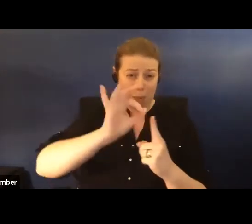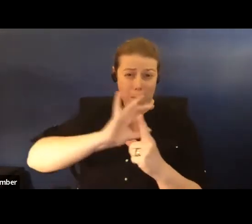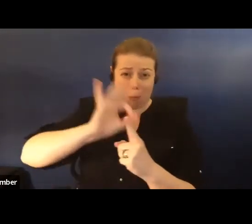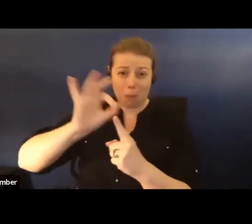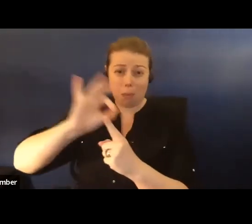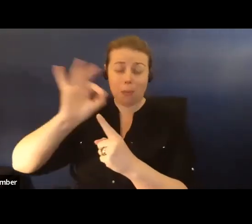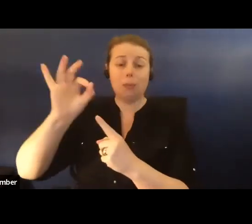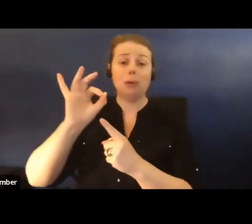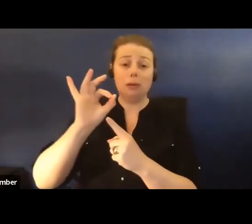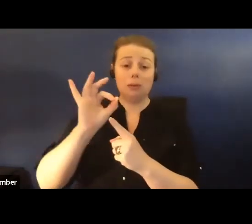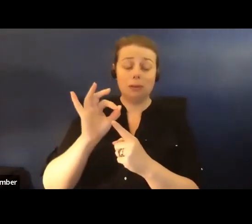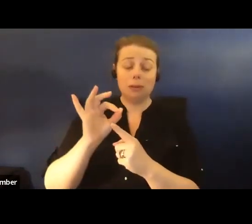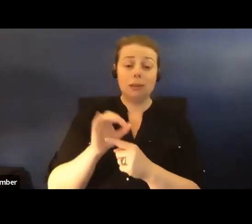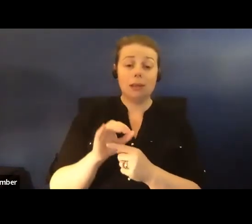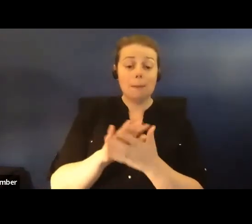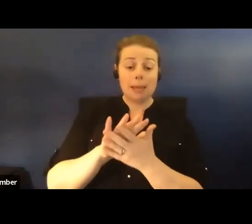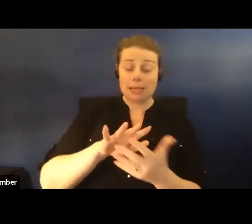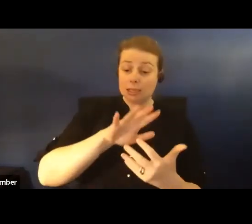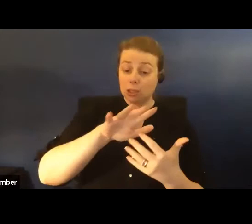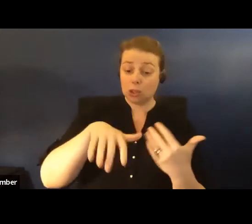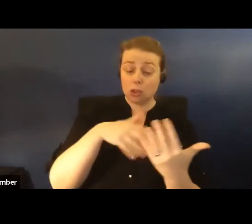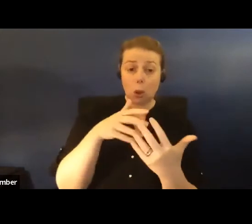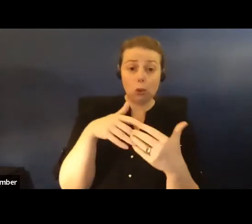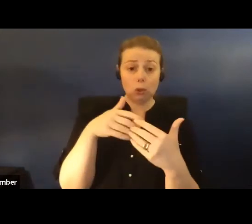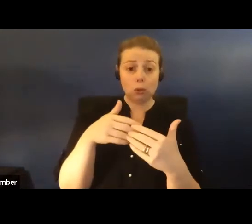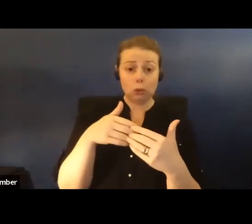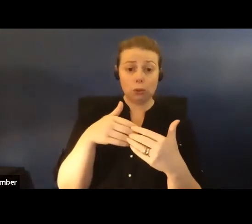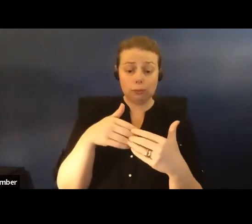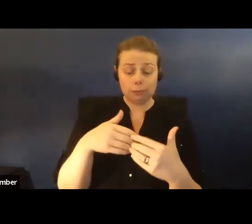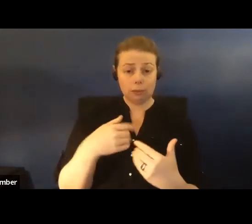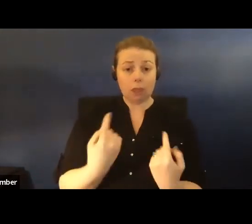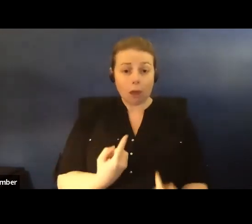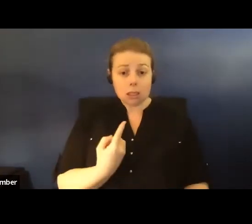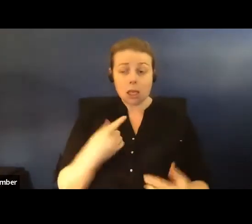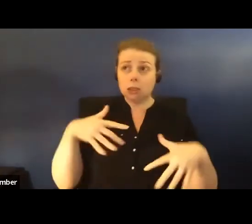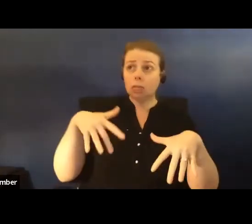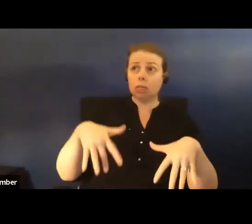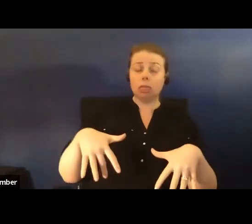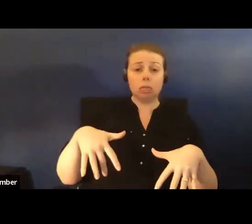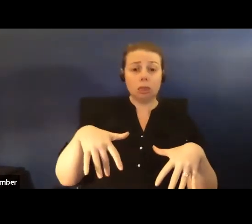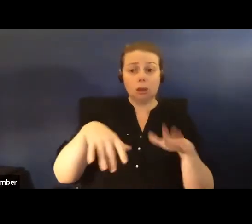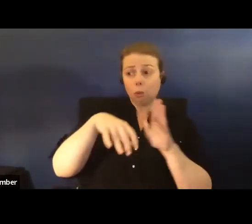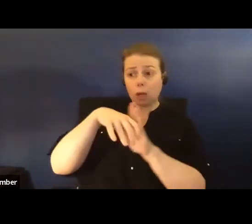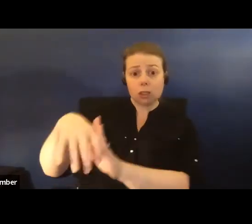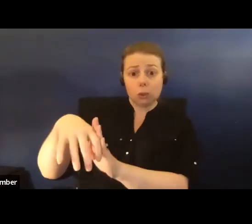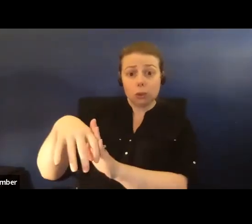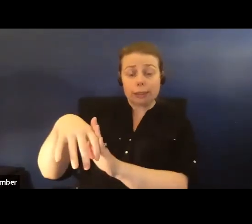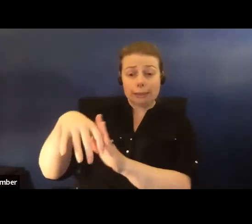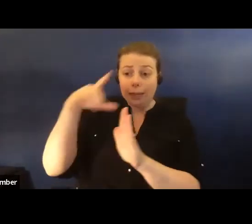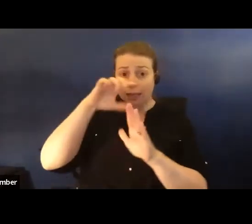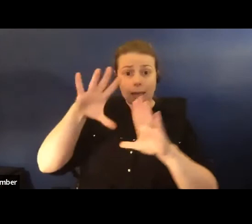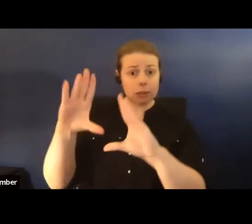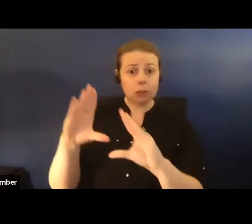break the social isolation and exclusion that people with disability experience, or it can